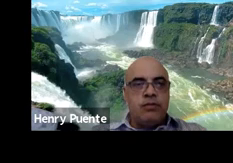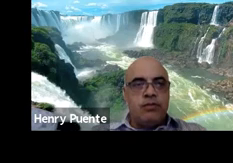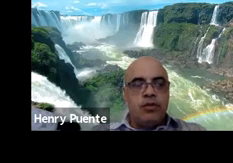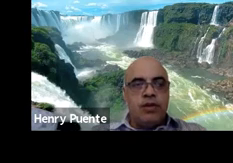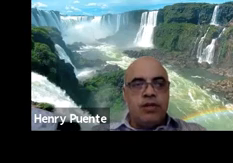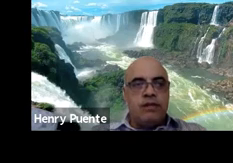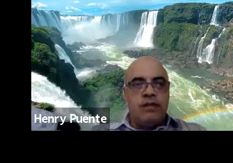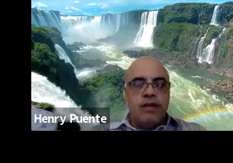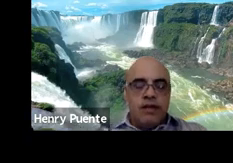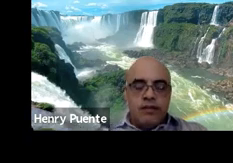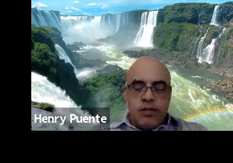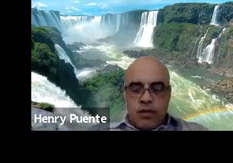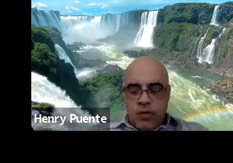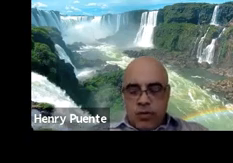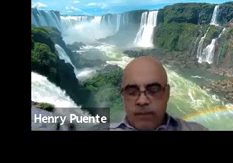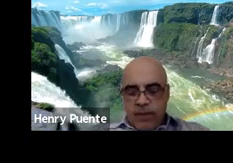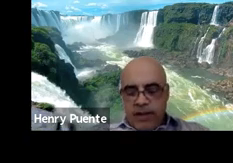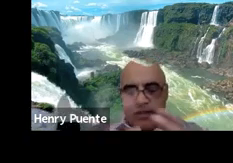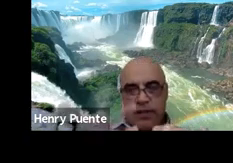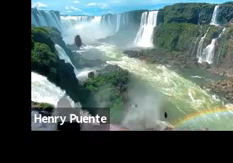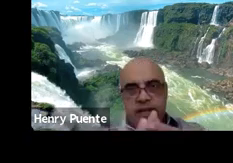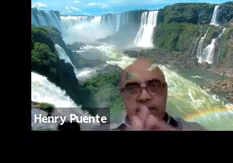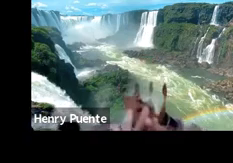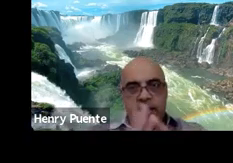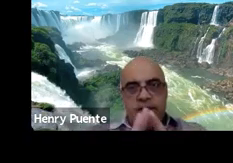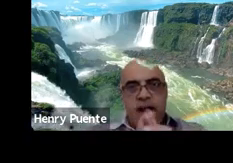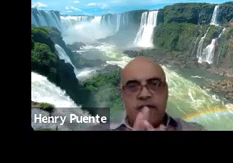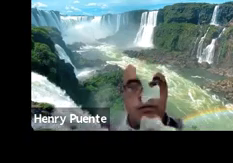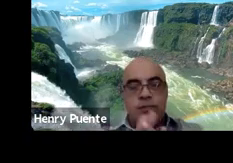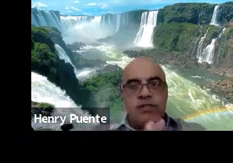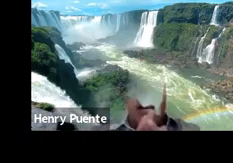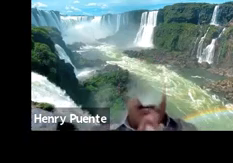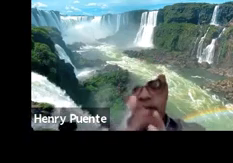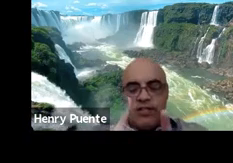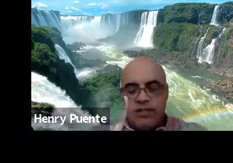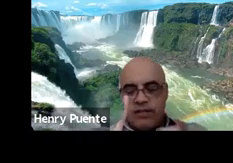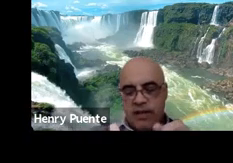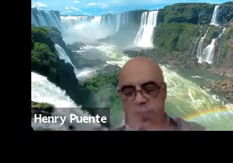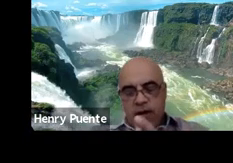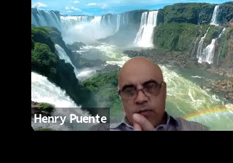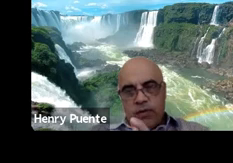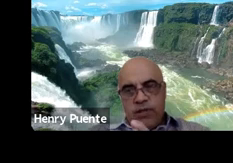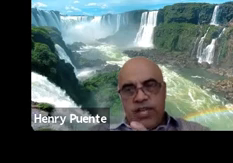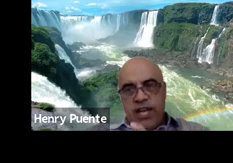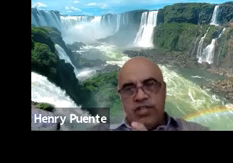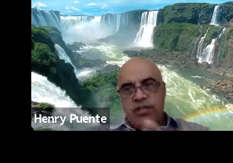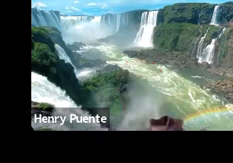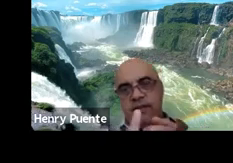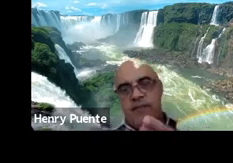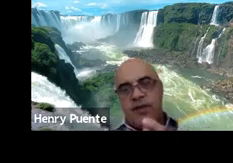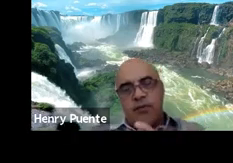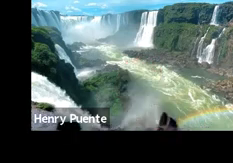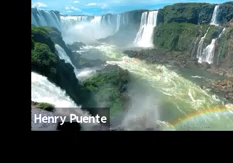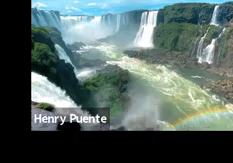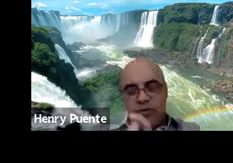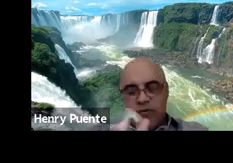apt to do it. So again, the three factors beside attention was